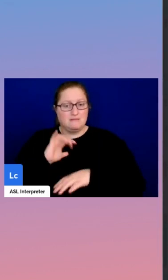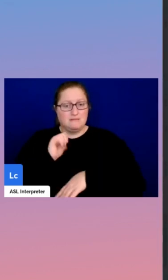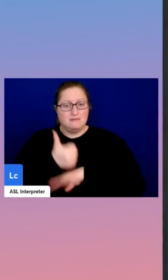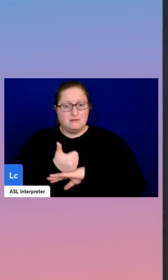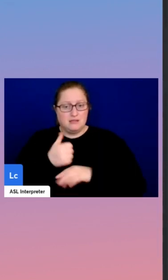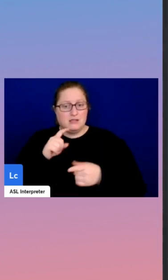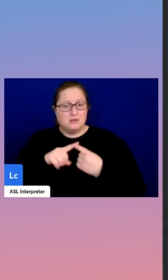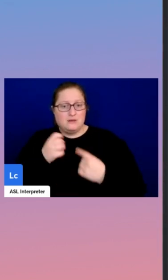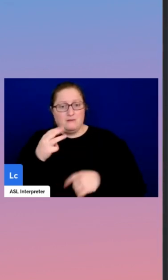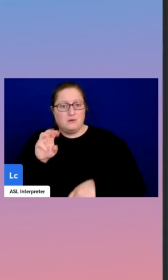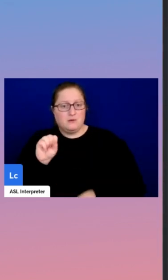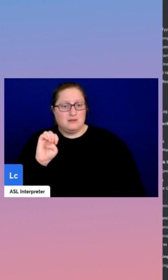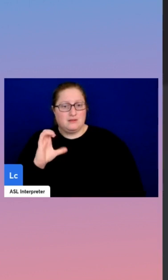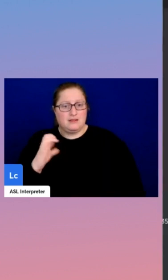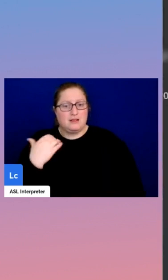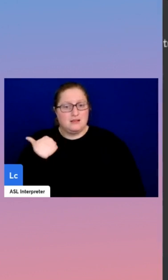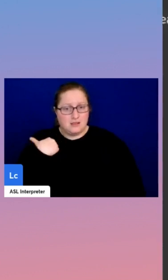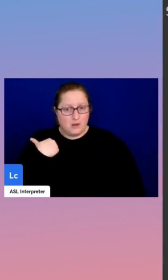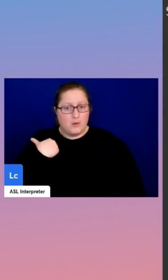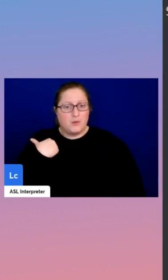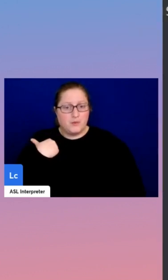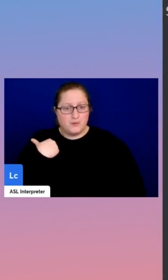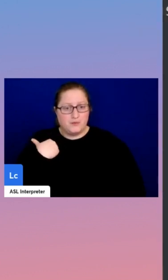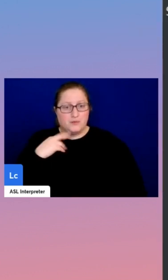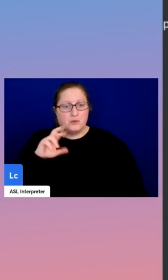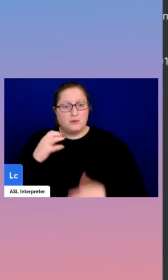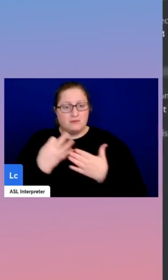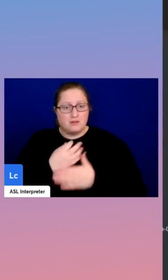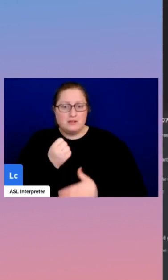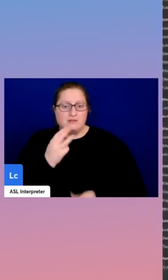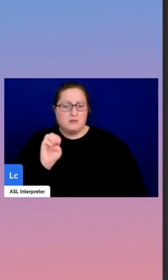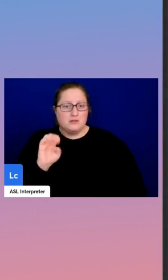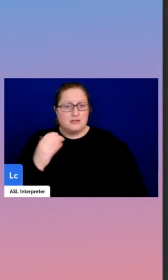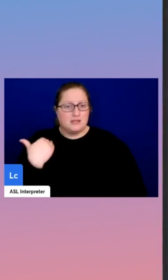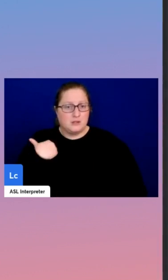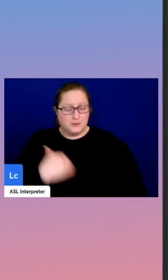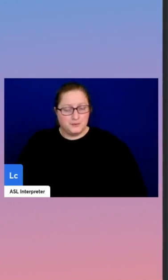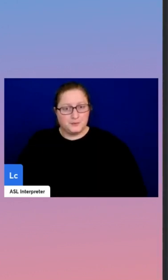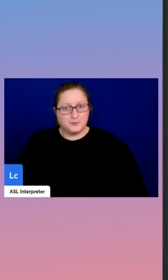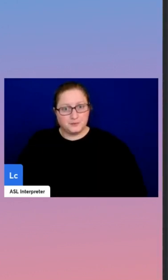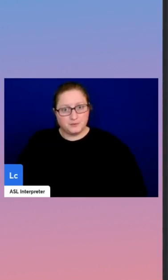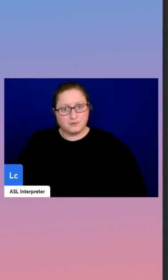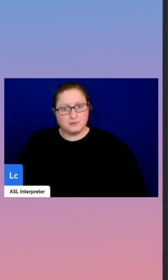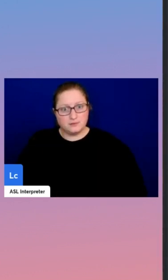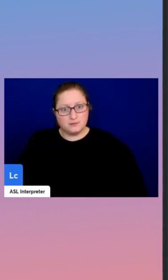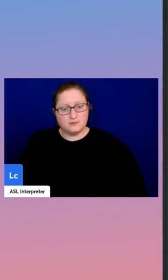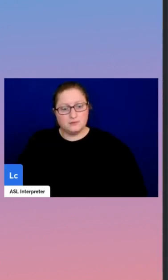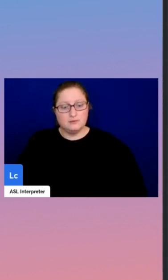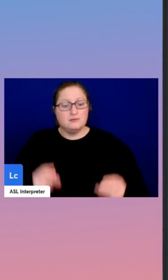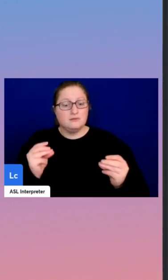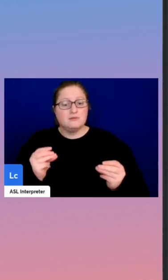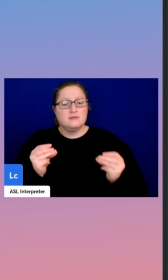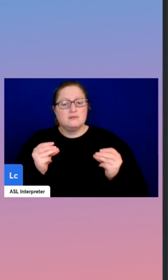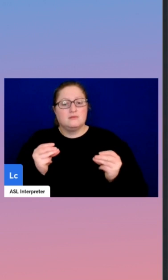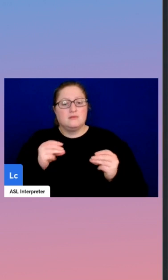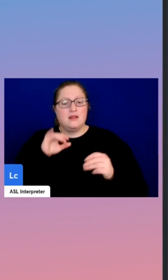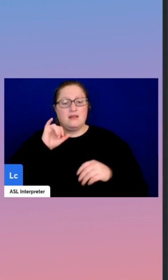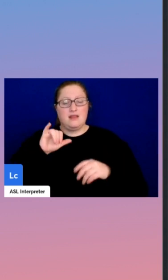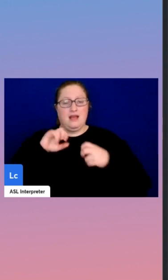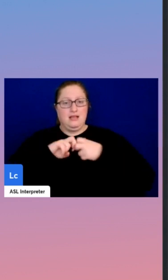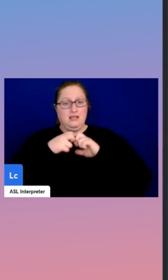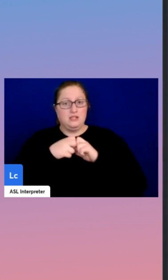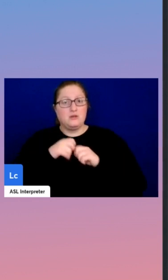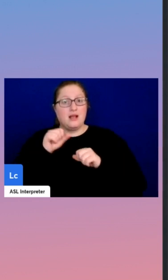few seconds ago. Here, if I refresh again, a few seconds ago. Issue with revocation is that anyone who has access to the